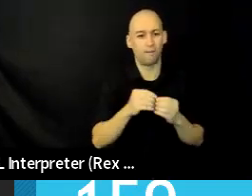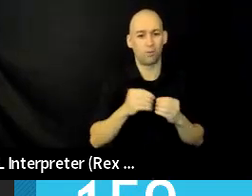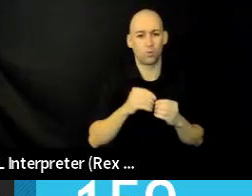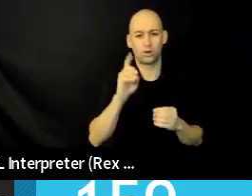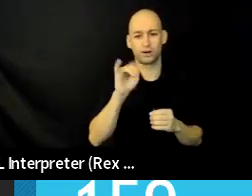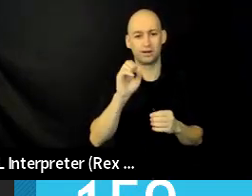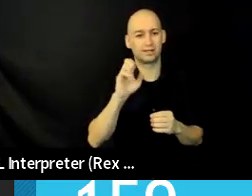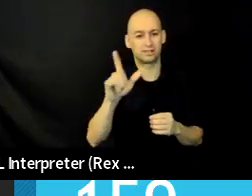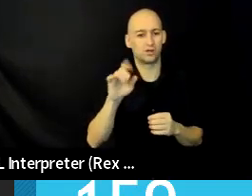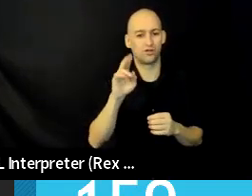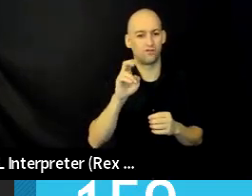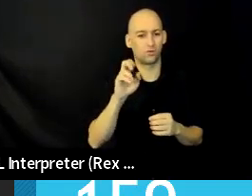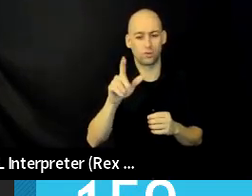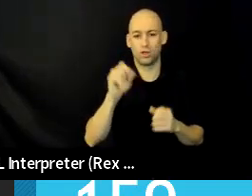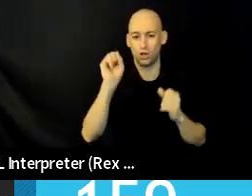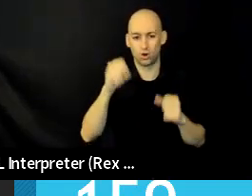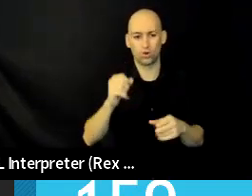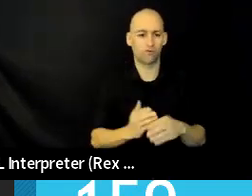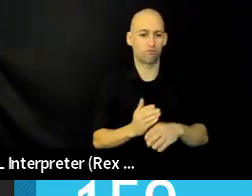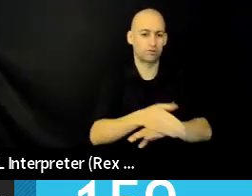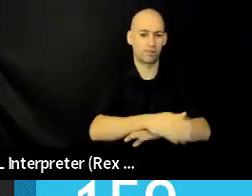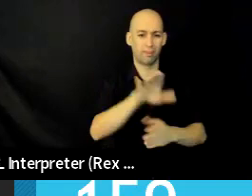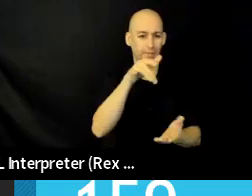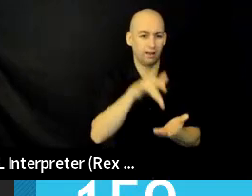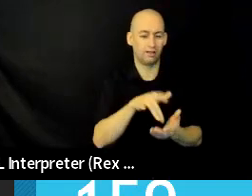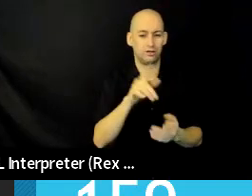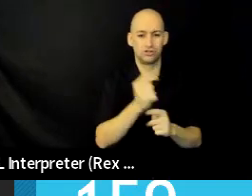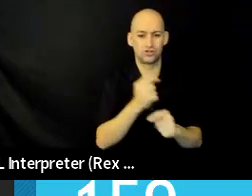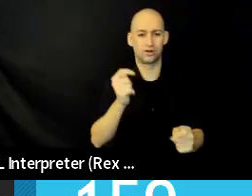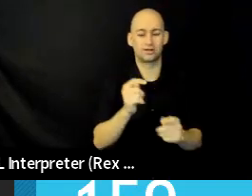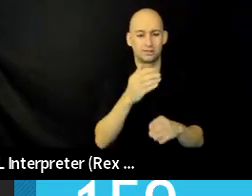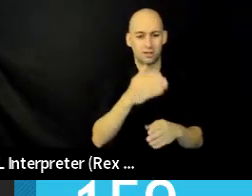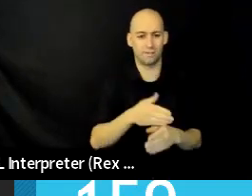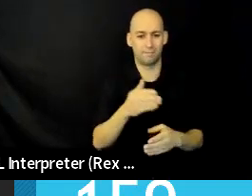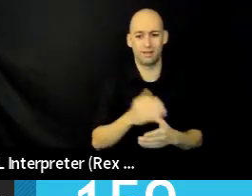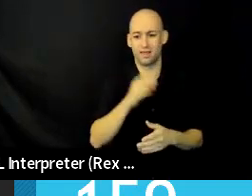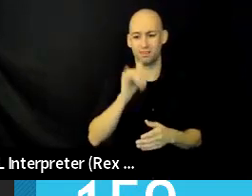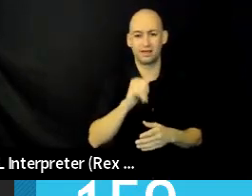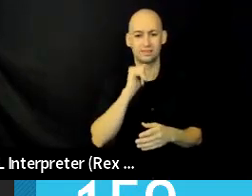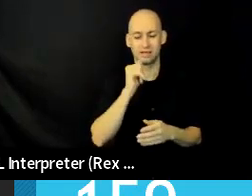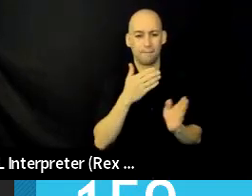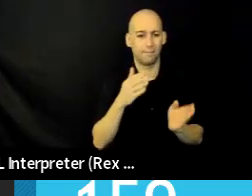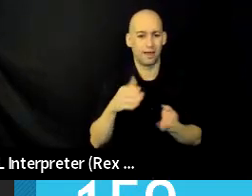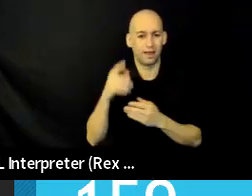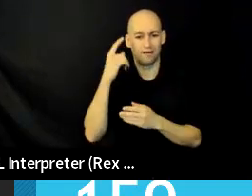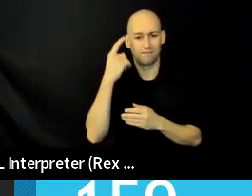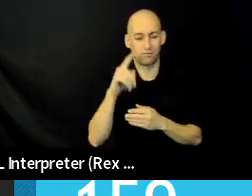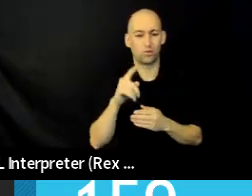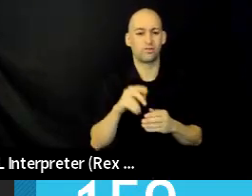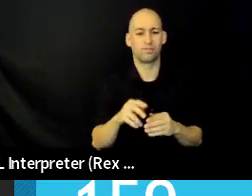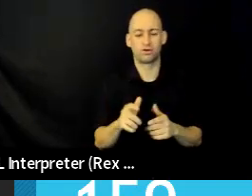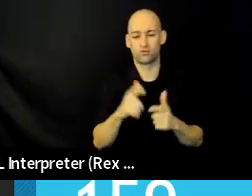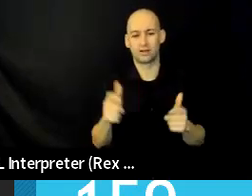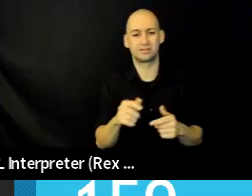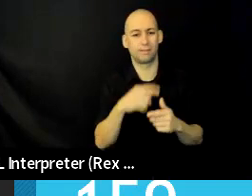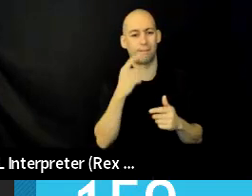have come across the middle of the truck stop. That is not planning for the greatest public good and least private injury. The